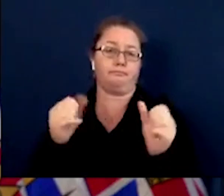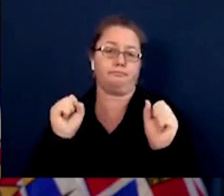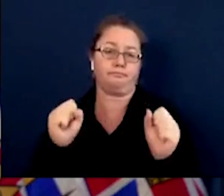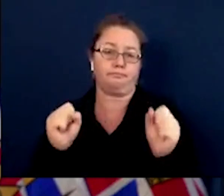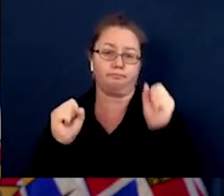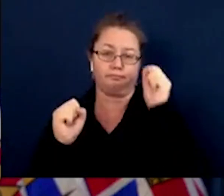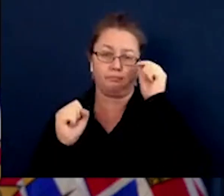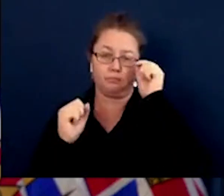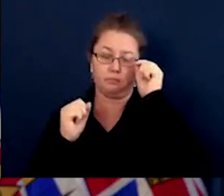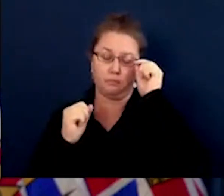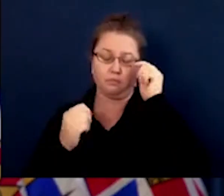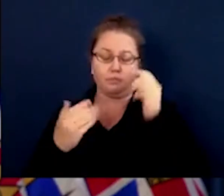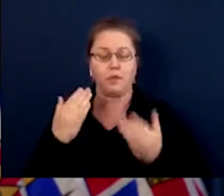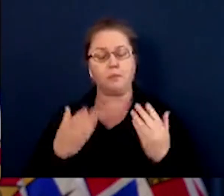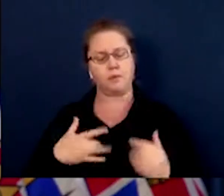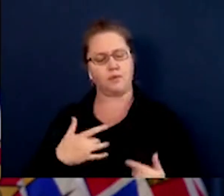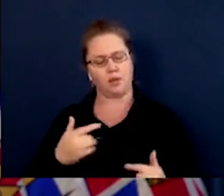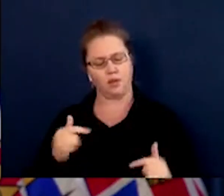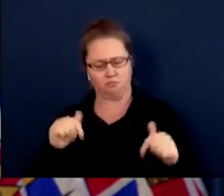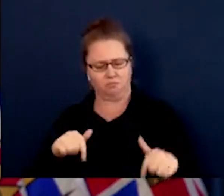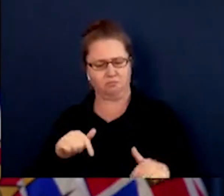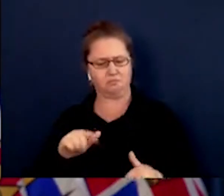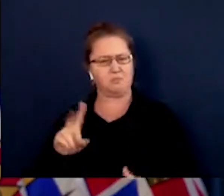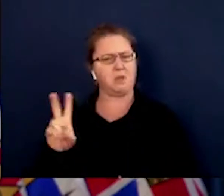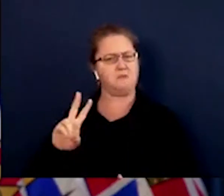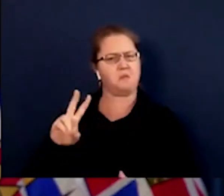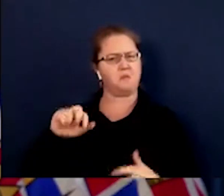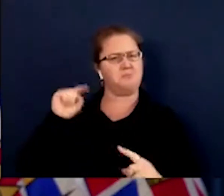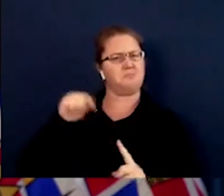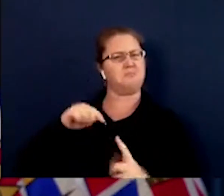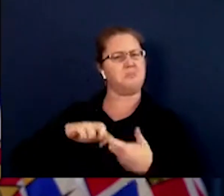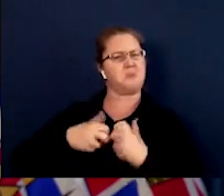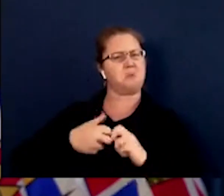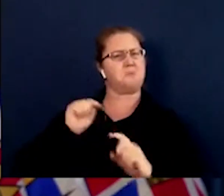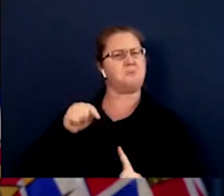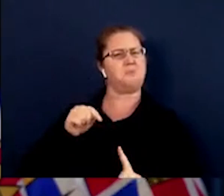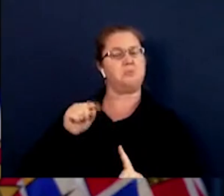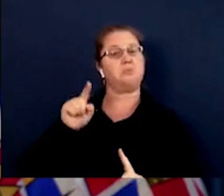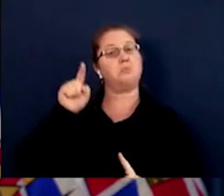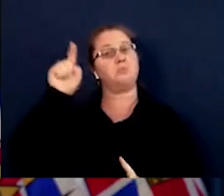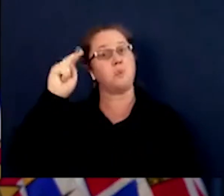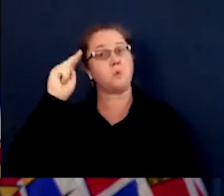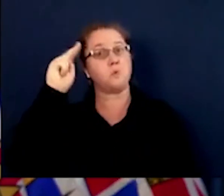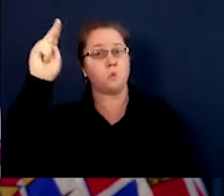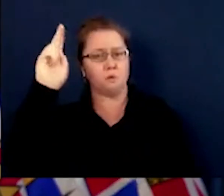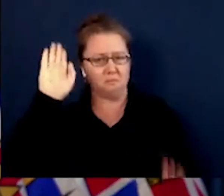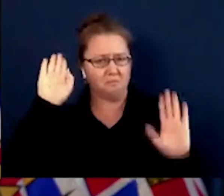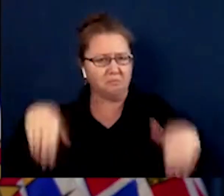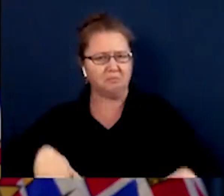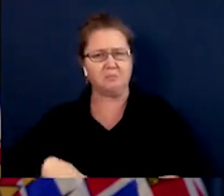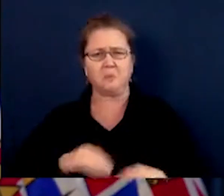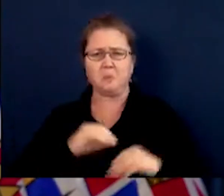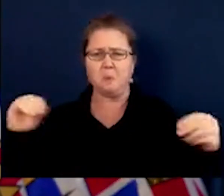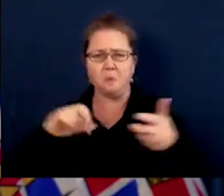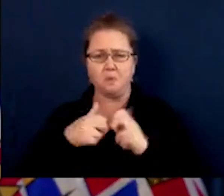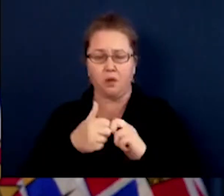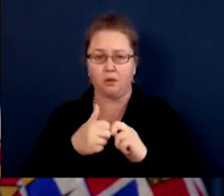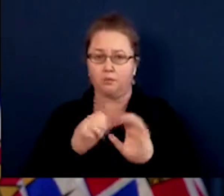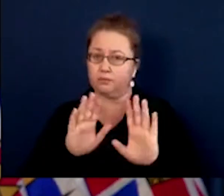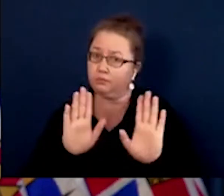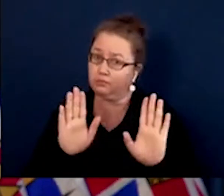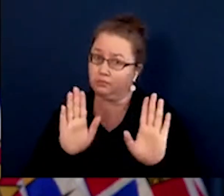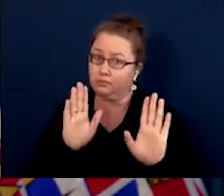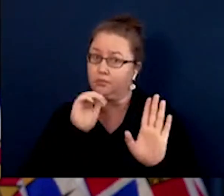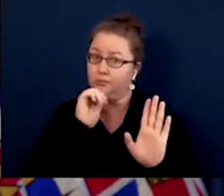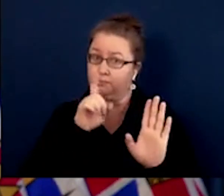You may think the risk also doesn't apply to you because you live far away from the Lower Mainland, or you are very healthy right now and you don't